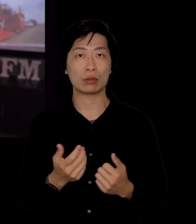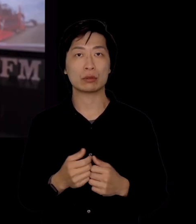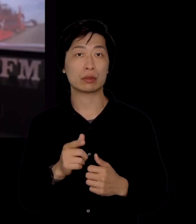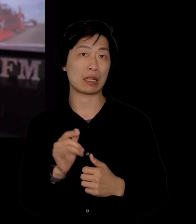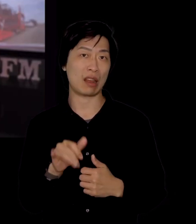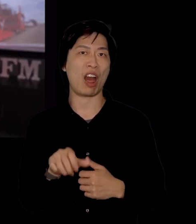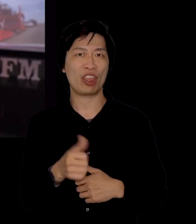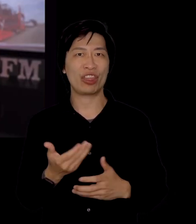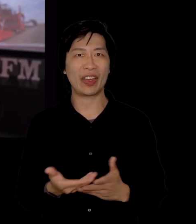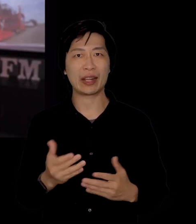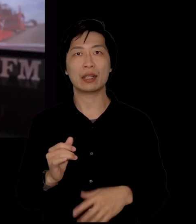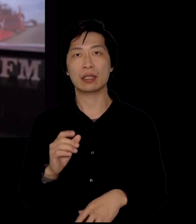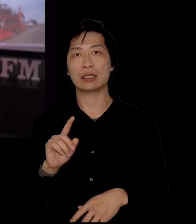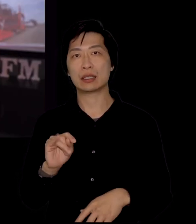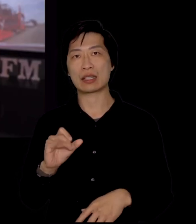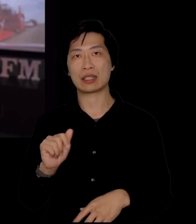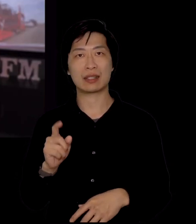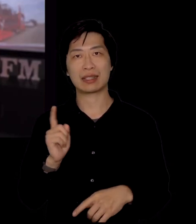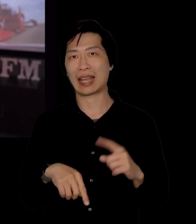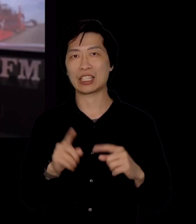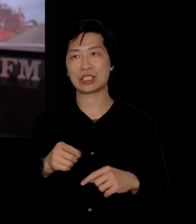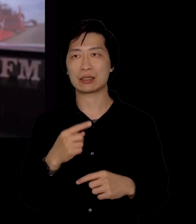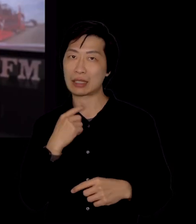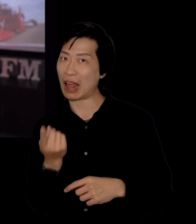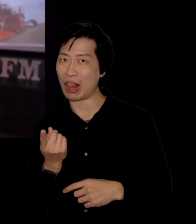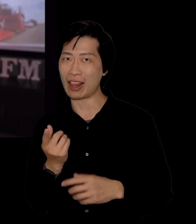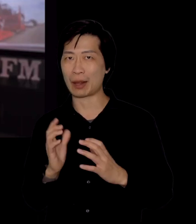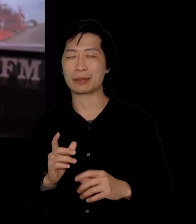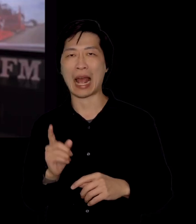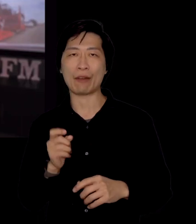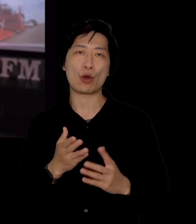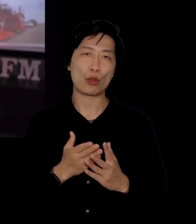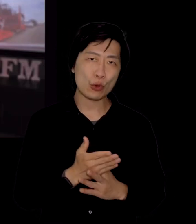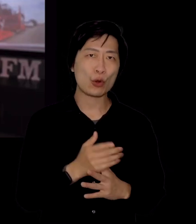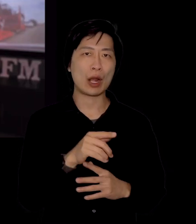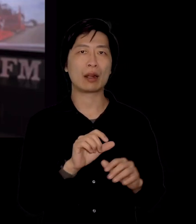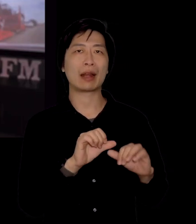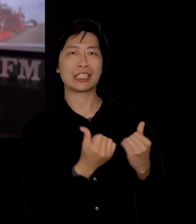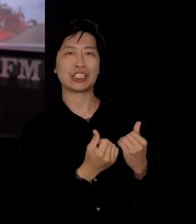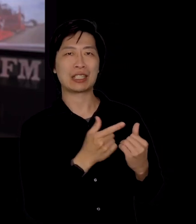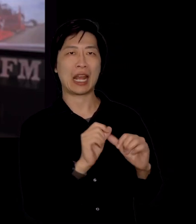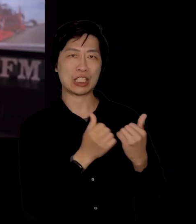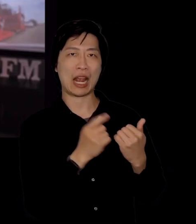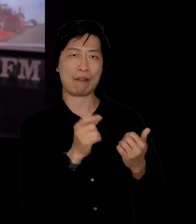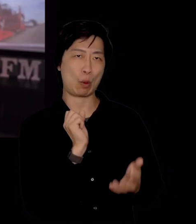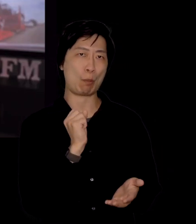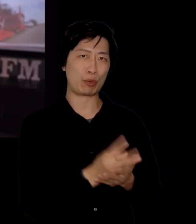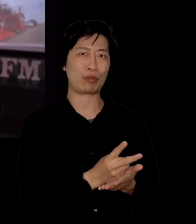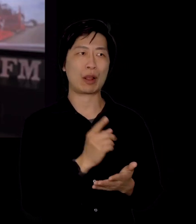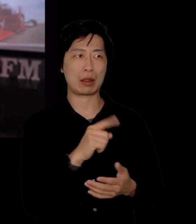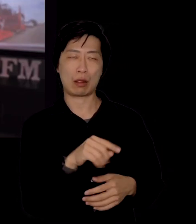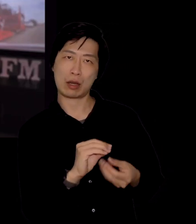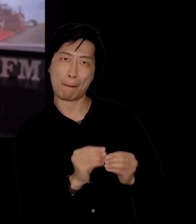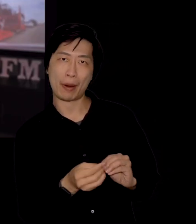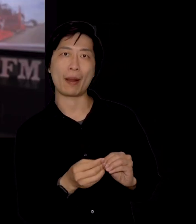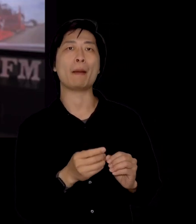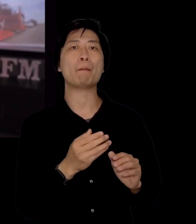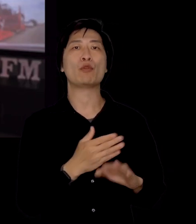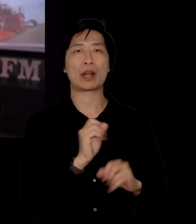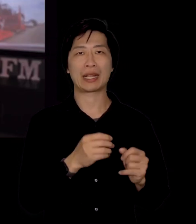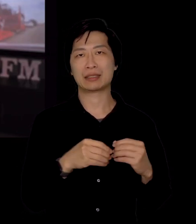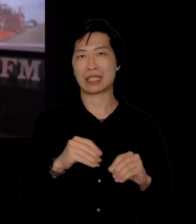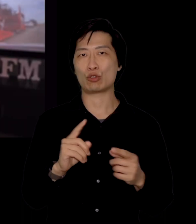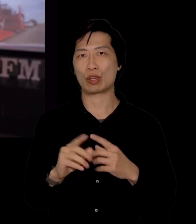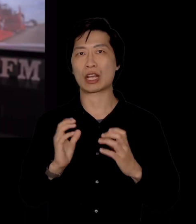car gets. This is obviously another thing where Tesla can't just tell the customer what it is. They have to go through an agency, and the agency has to approve those